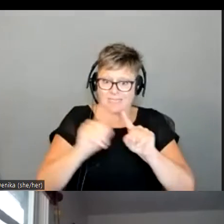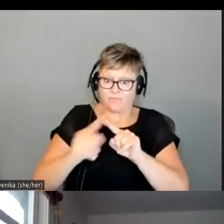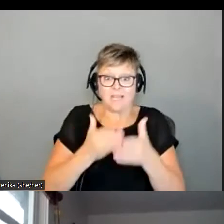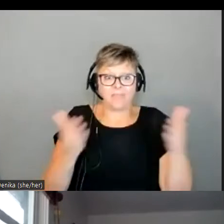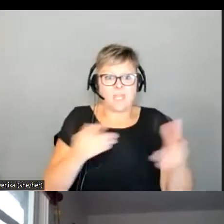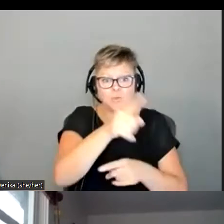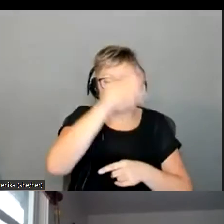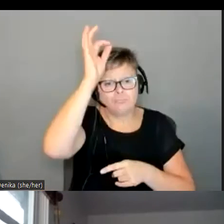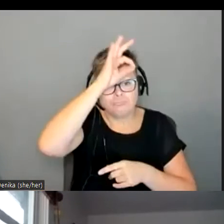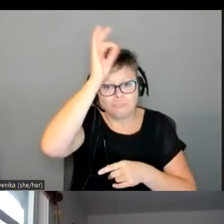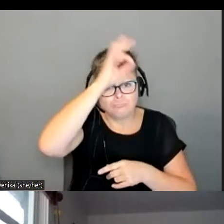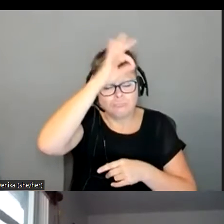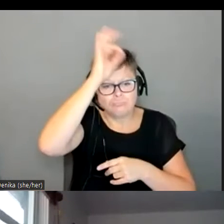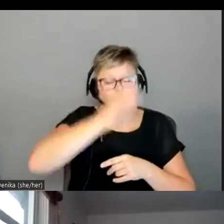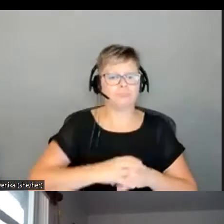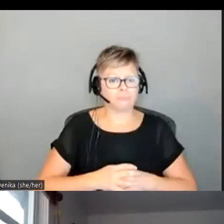about